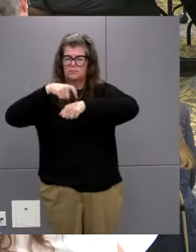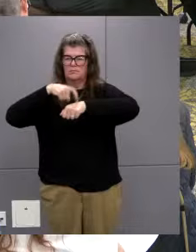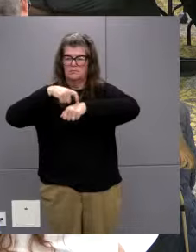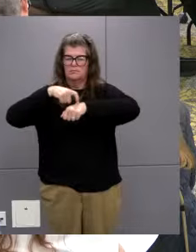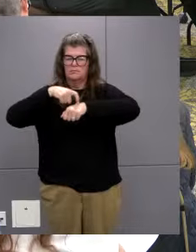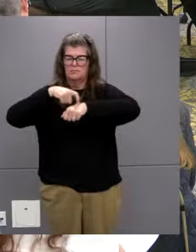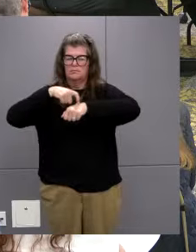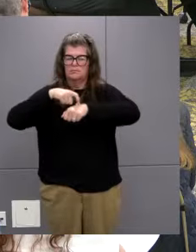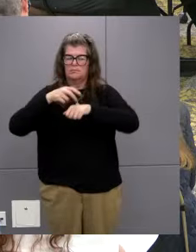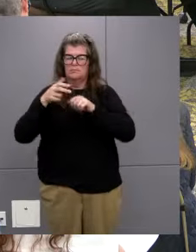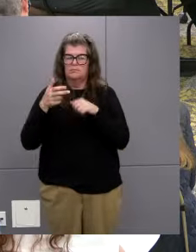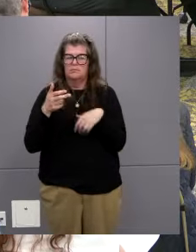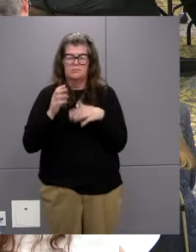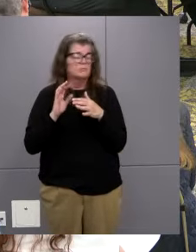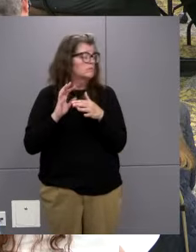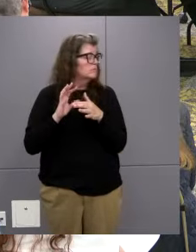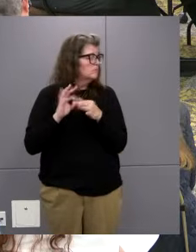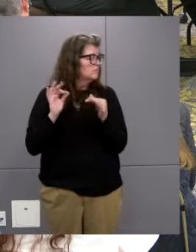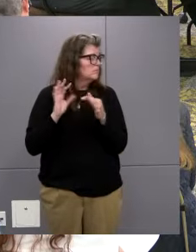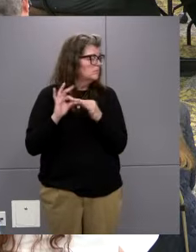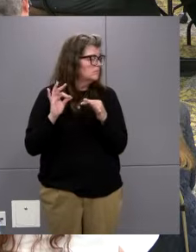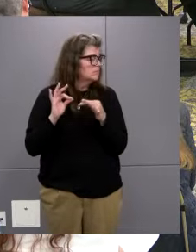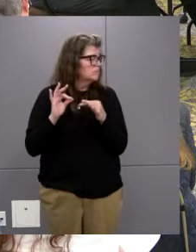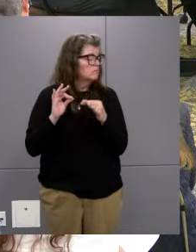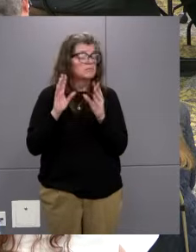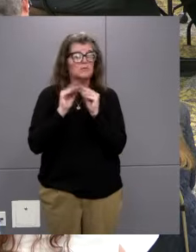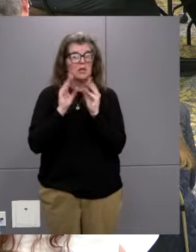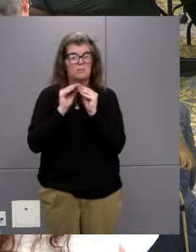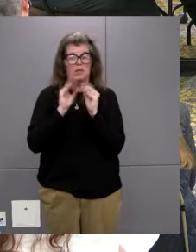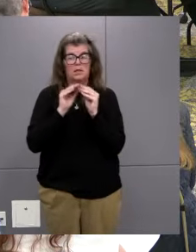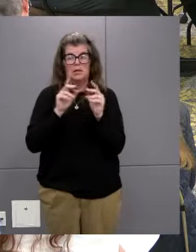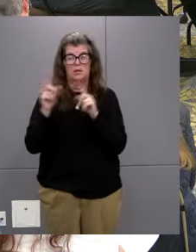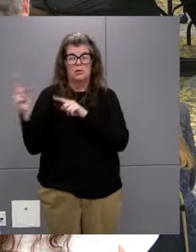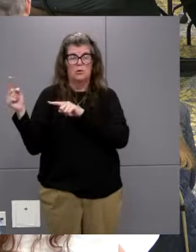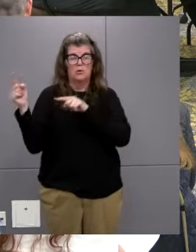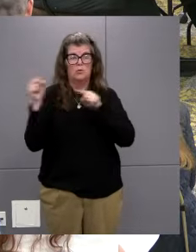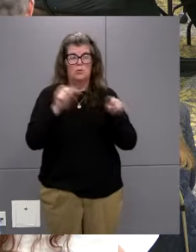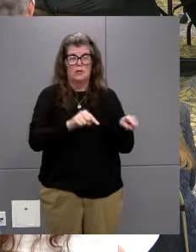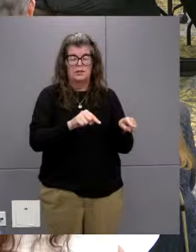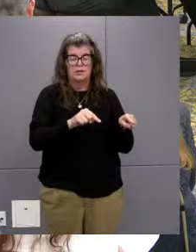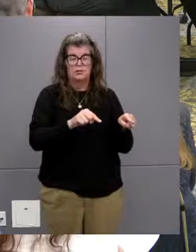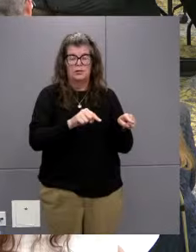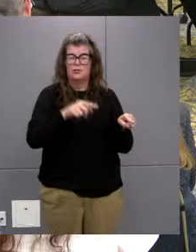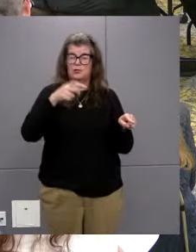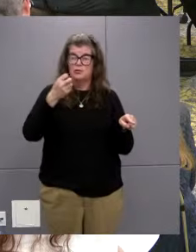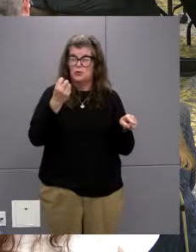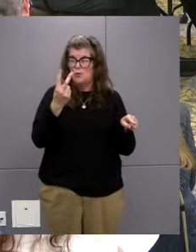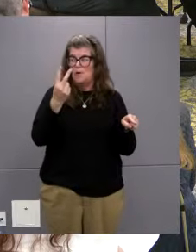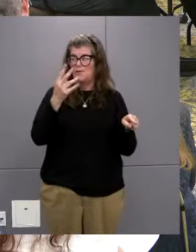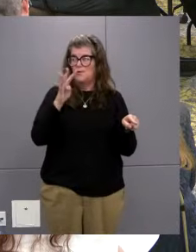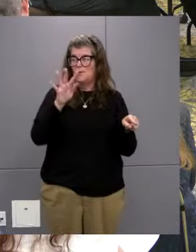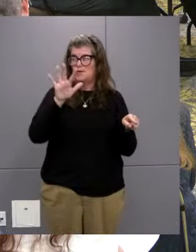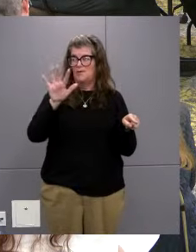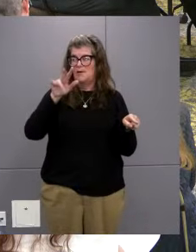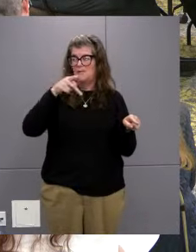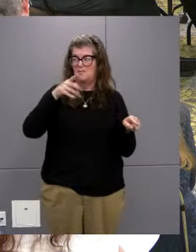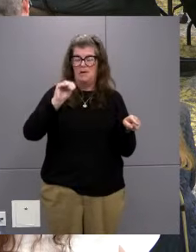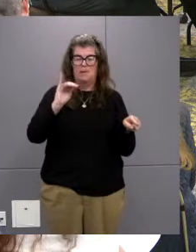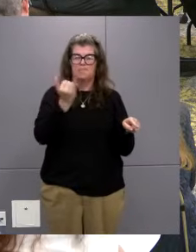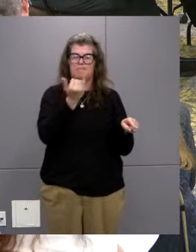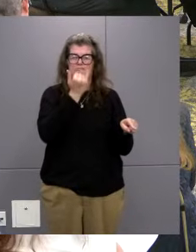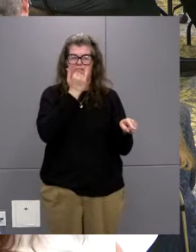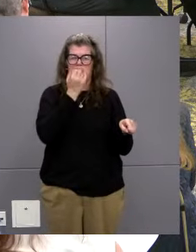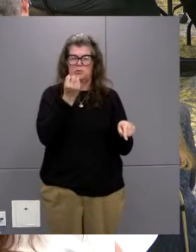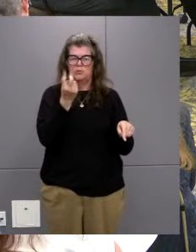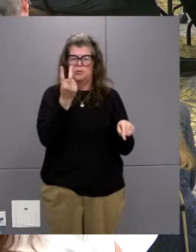It references that the meeting returned to open session on 12:45 p.m. It should say a.m. and